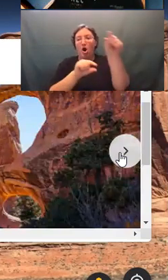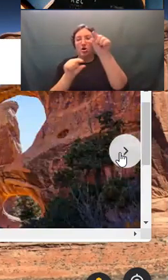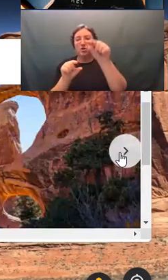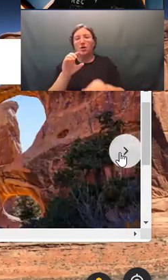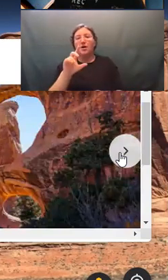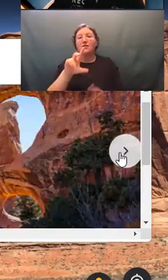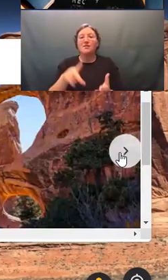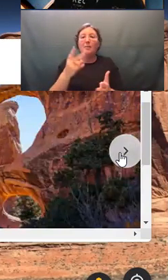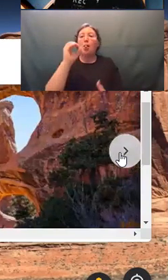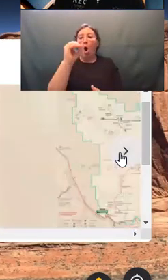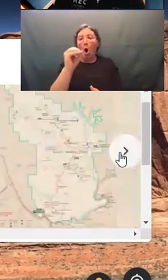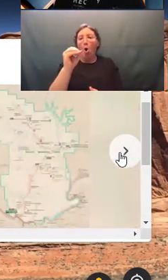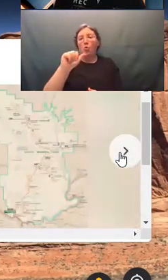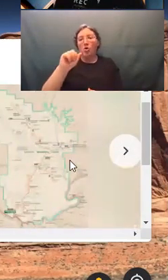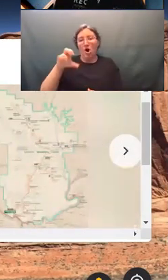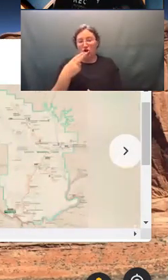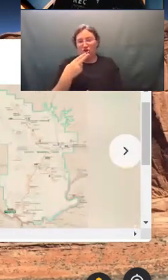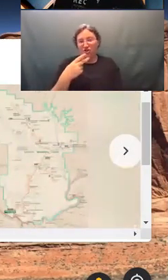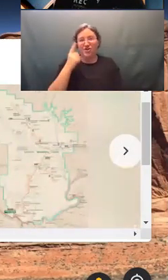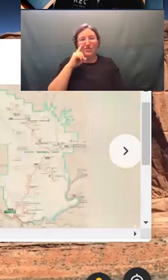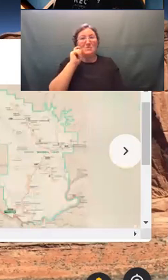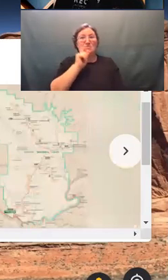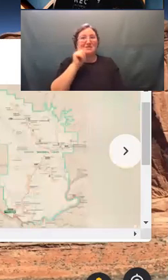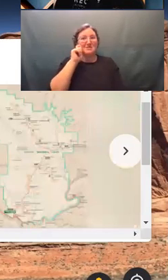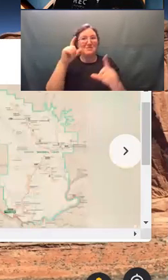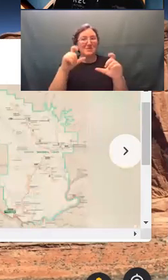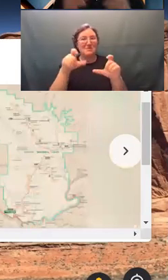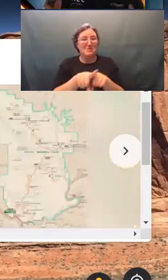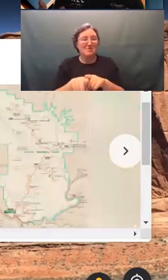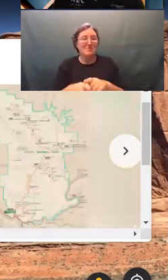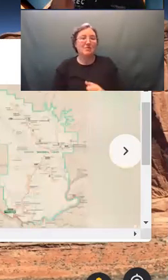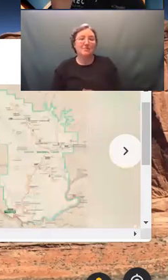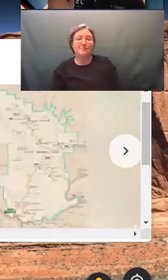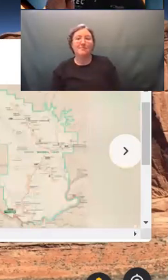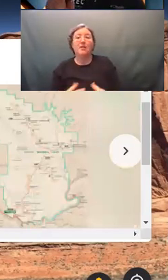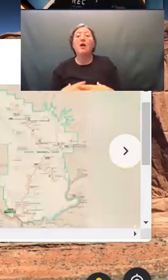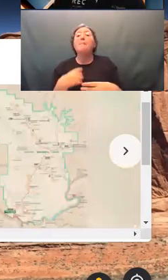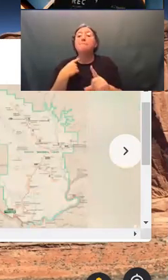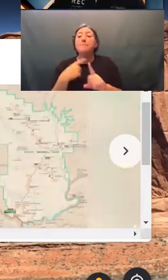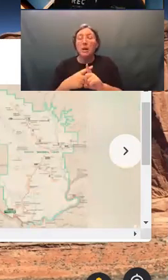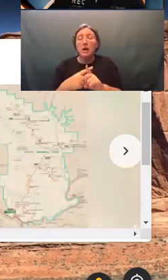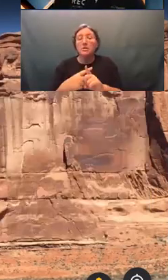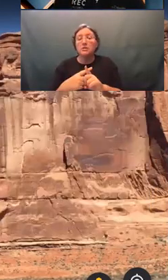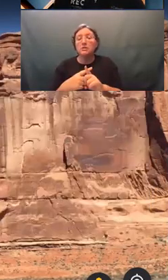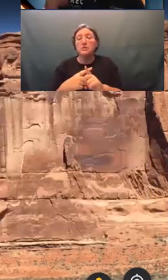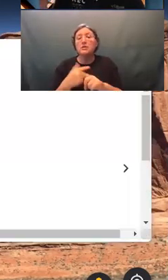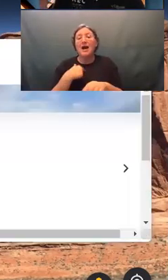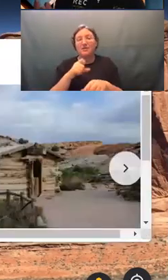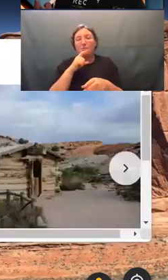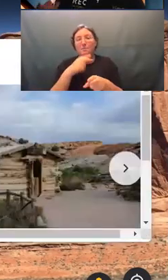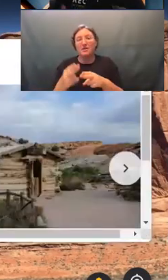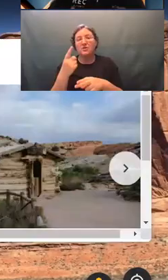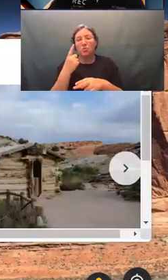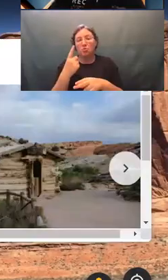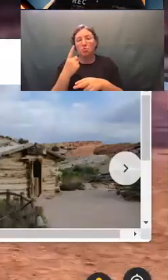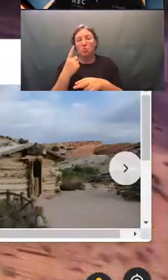Arch for a really cool photography experience. And I would be remiss to not mention the one hike that you